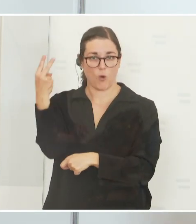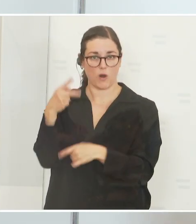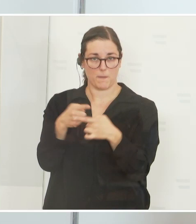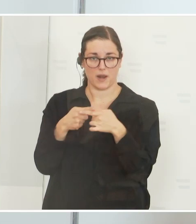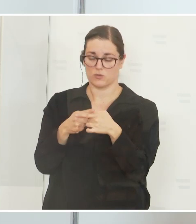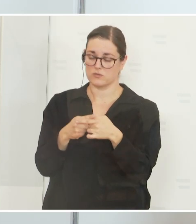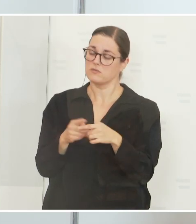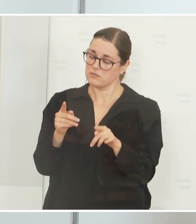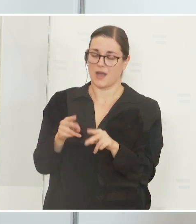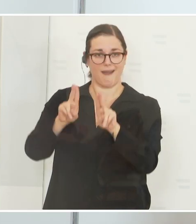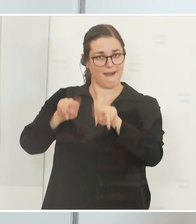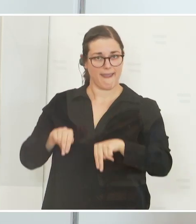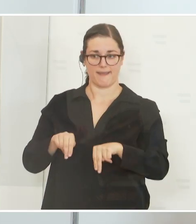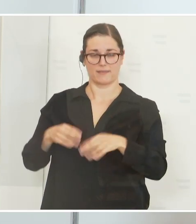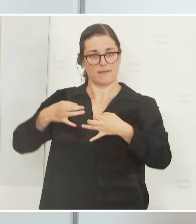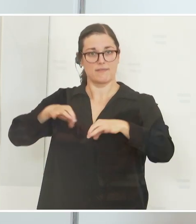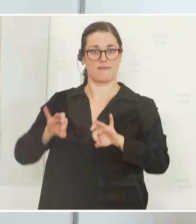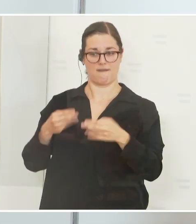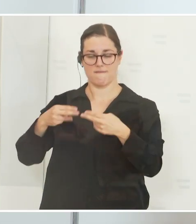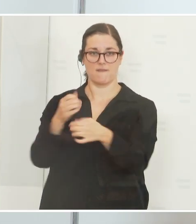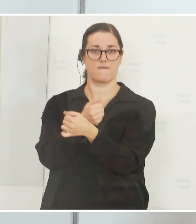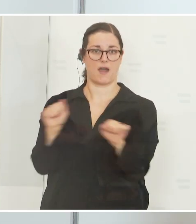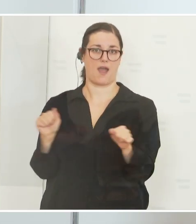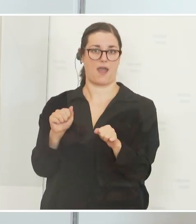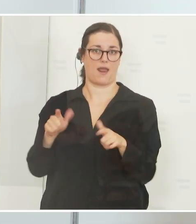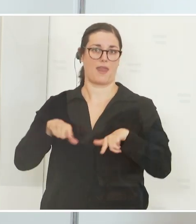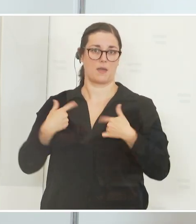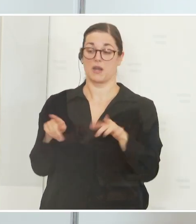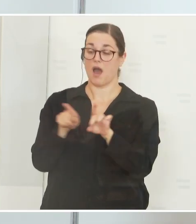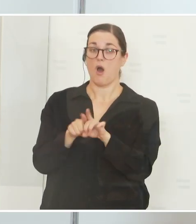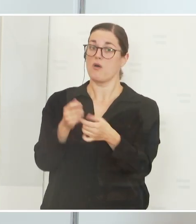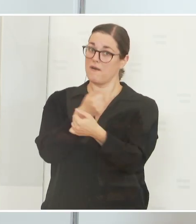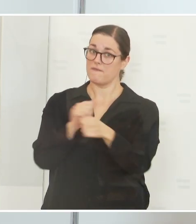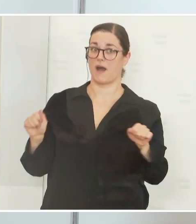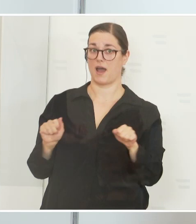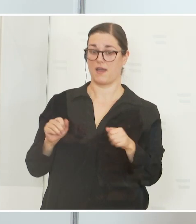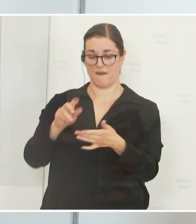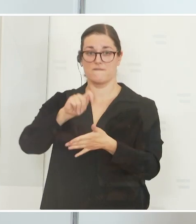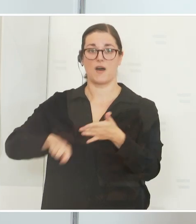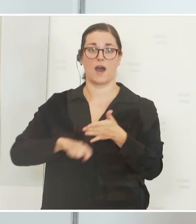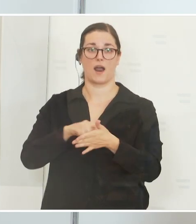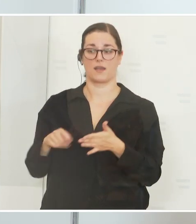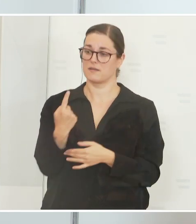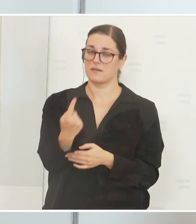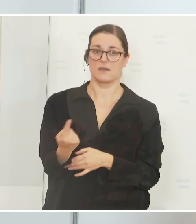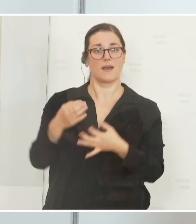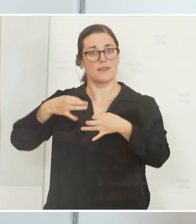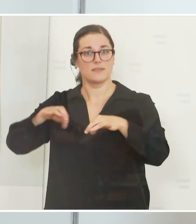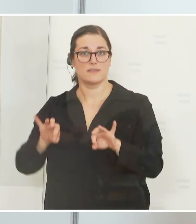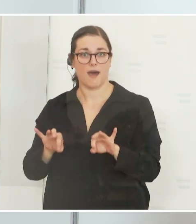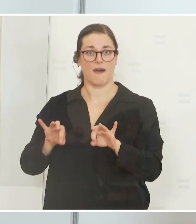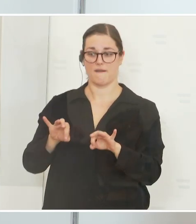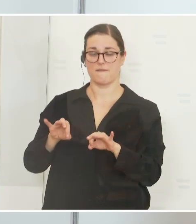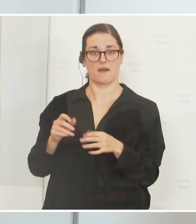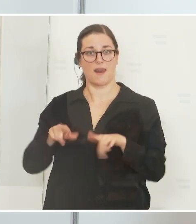to choose the leadership in fair elections. Belarusians deserve to live in a country ruled by law,